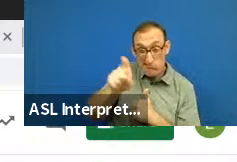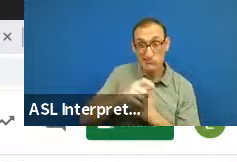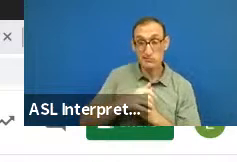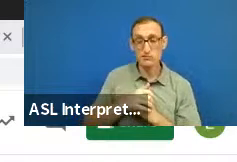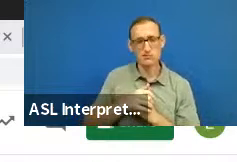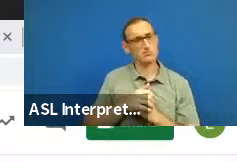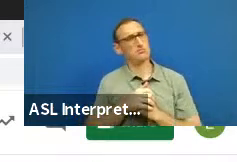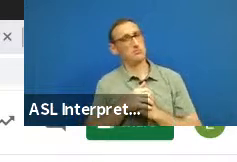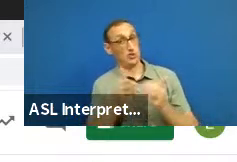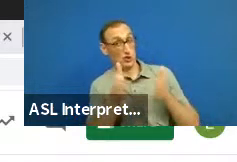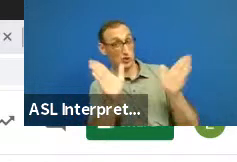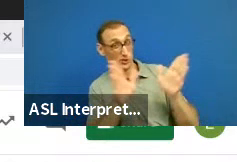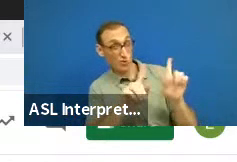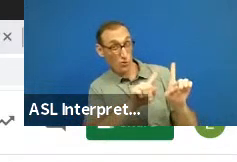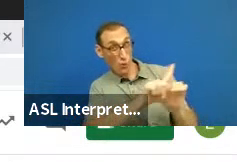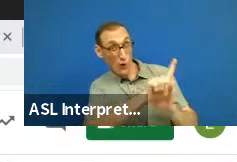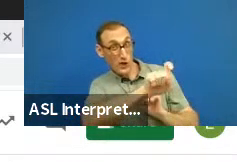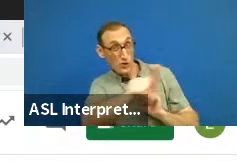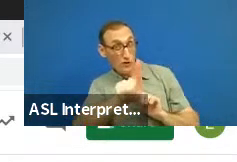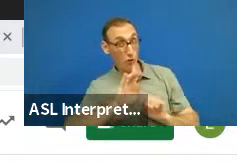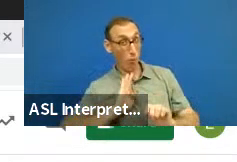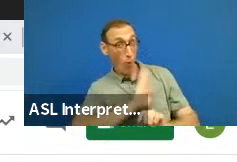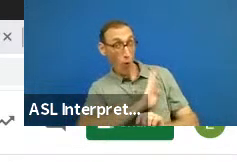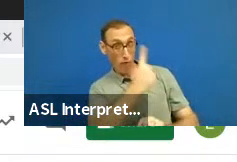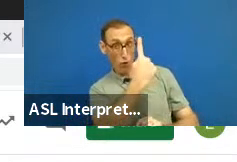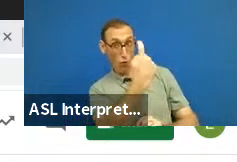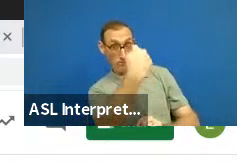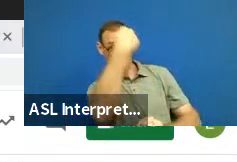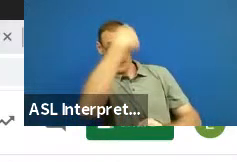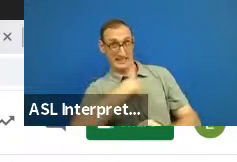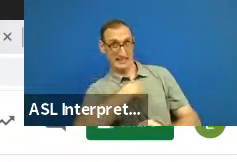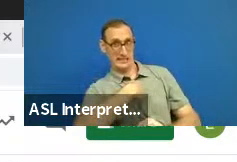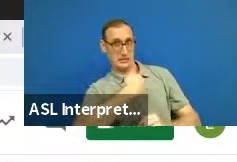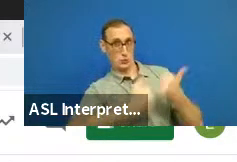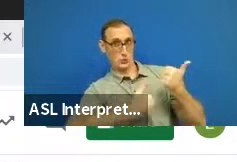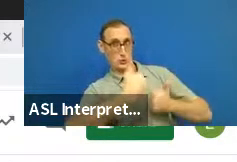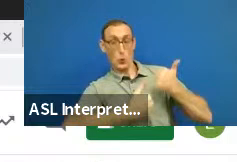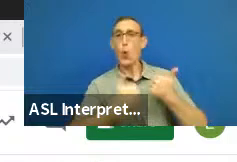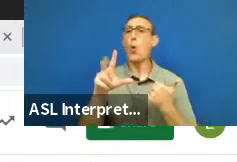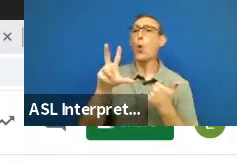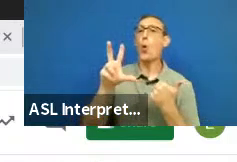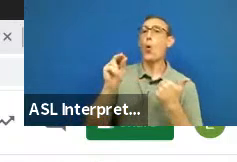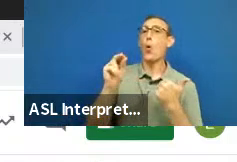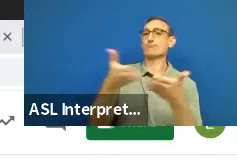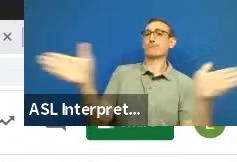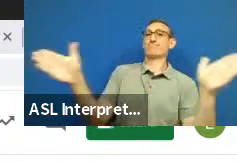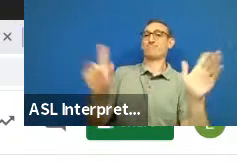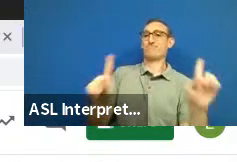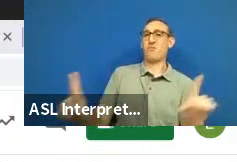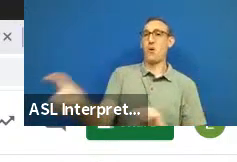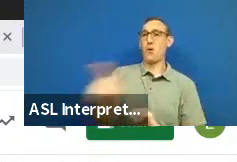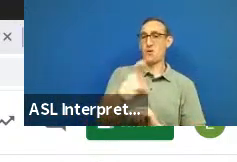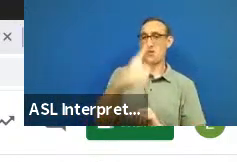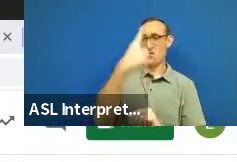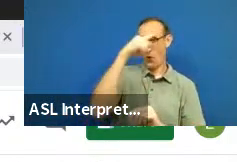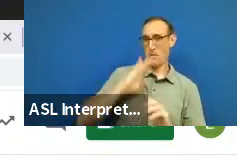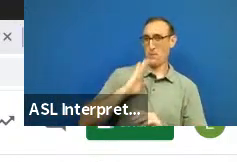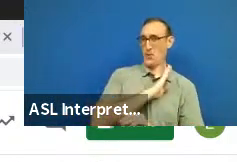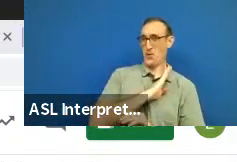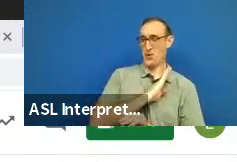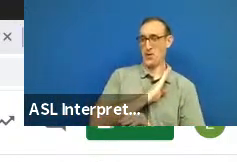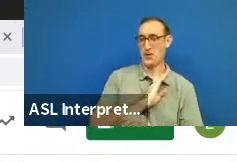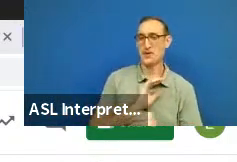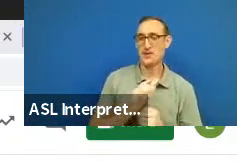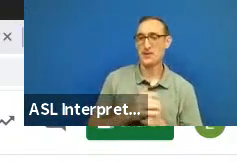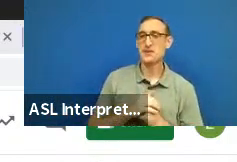Was that a general question for the board, Mr. Worthy, or for me? Oh no, that's for anybody. That's Okay. for the.